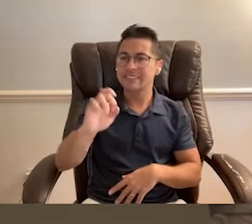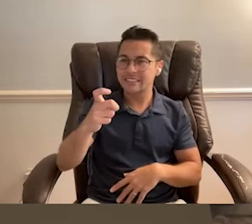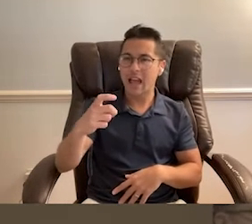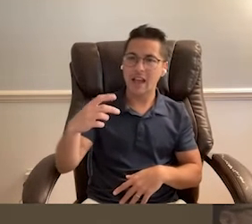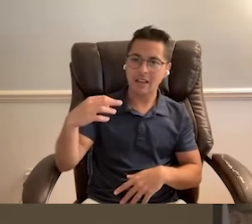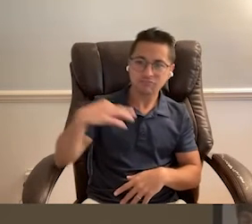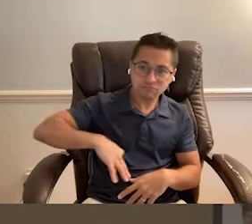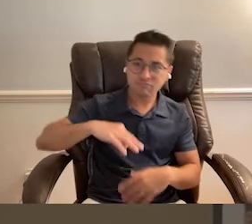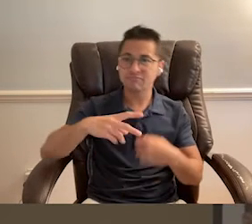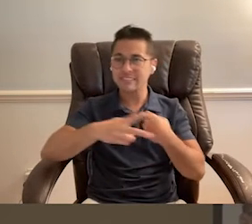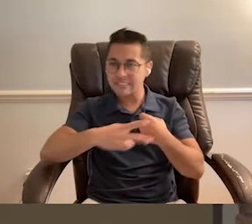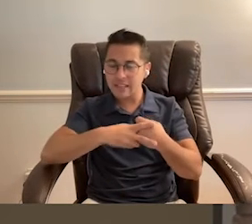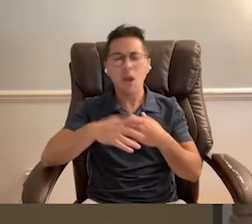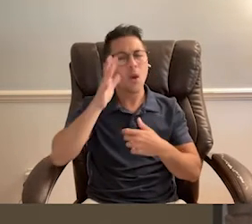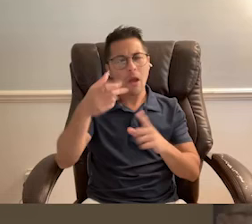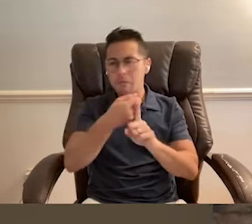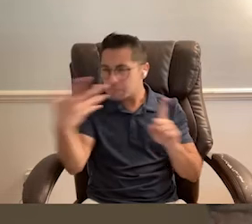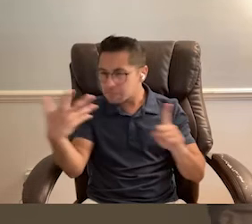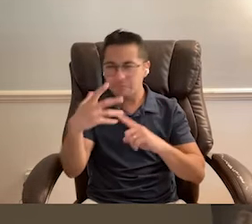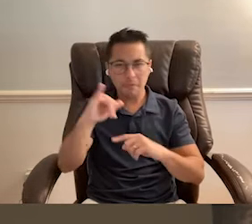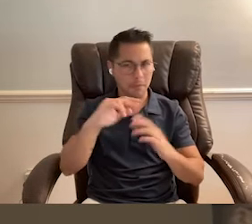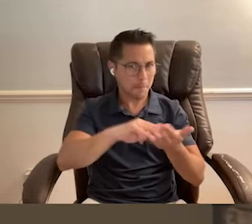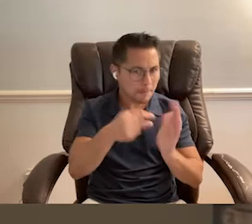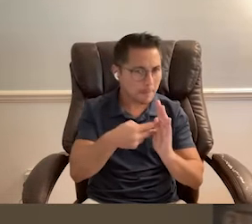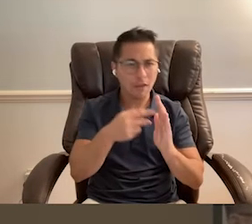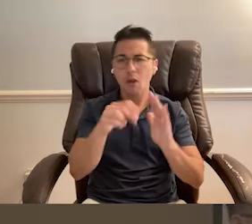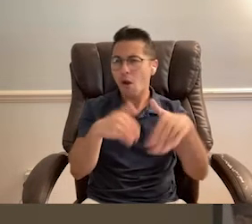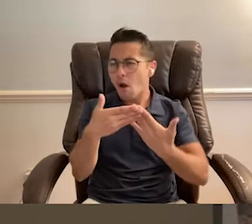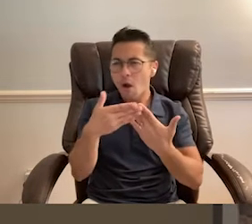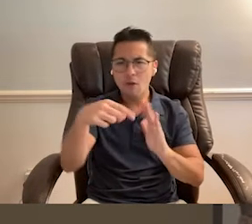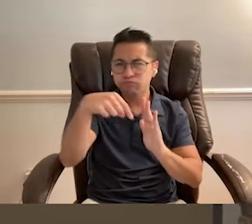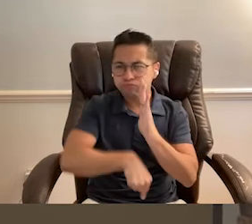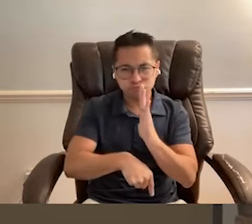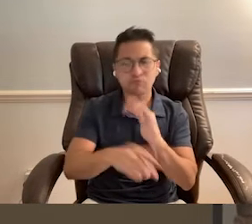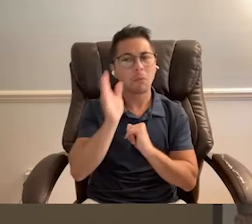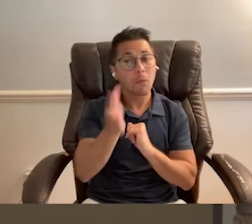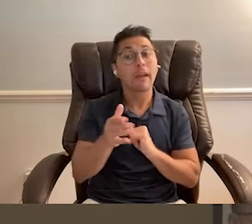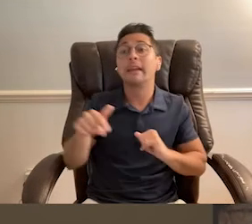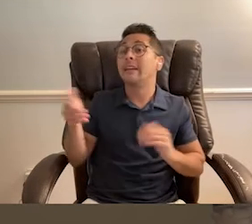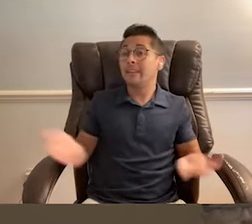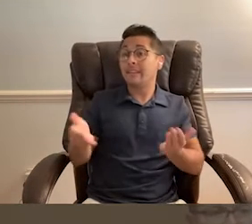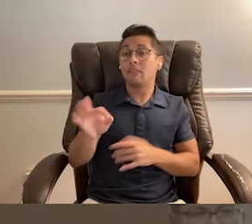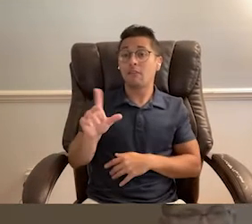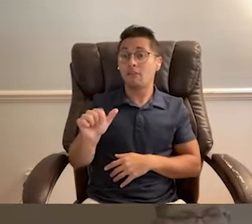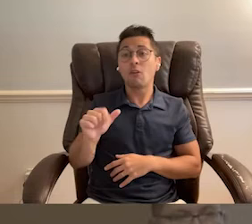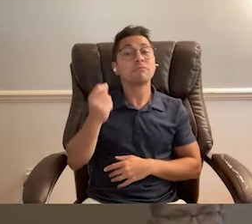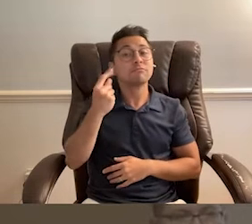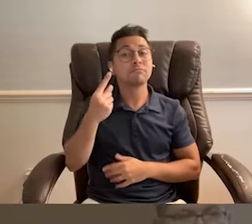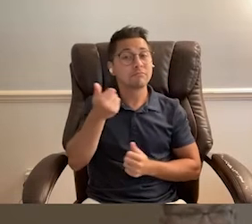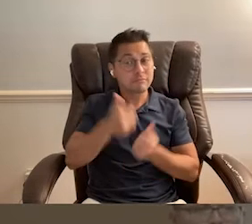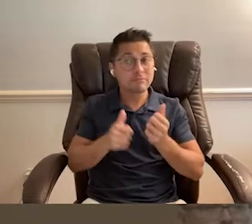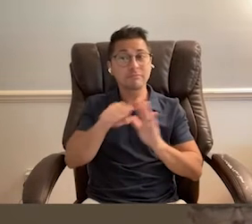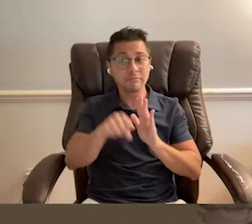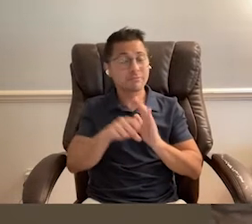what that means, all the details, the nitty gritty. Here in the state of Florida, each state had to pass their own set of rules